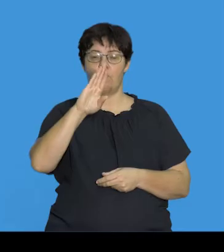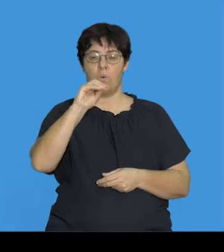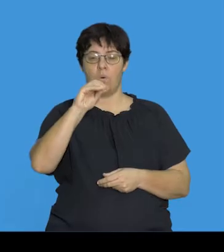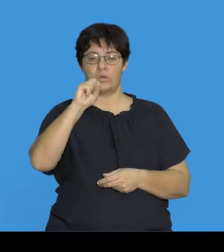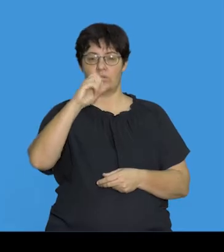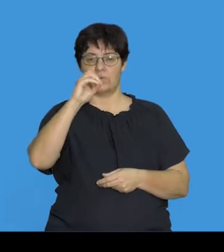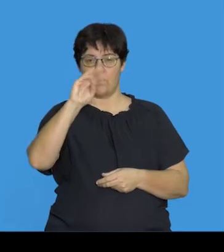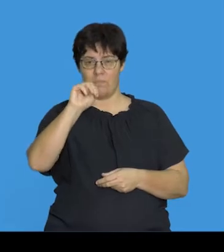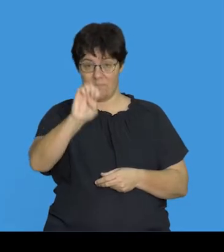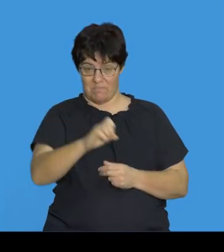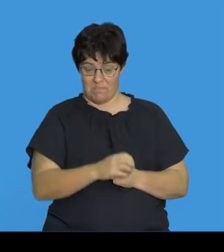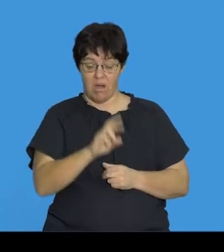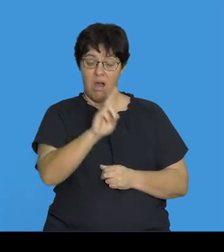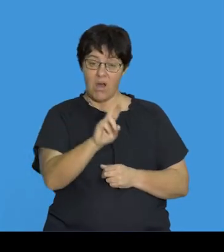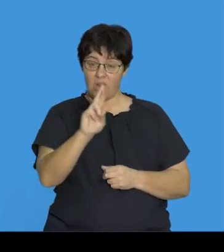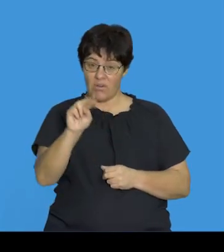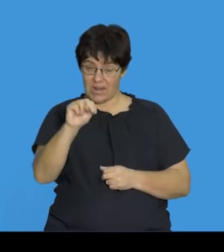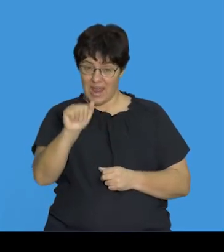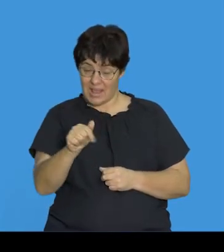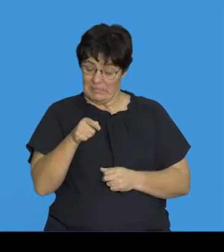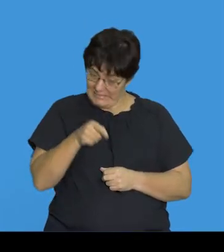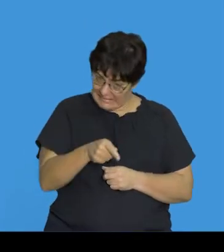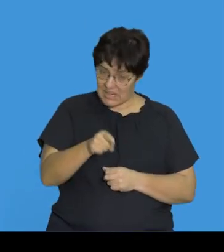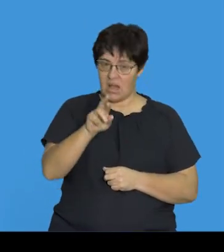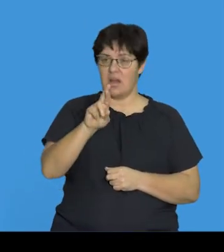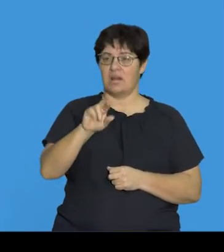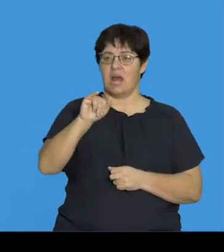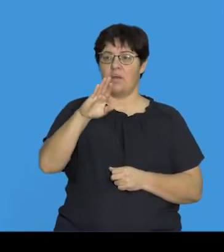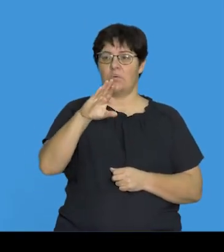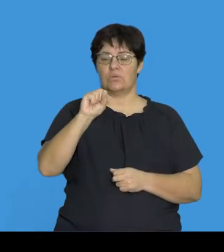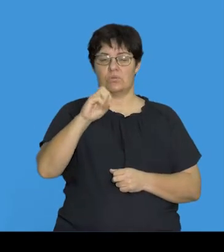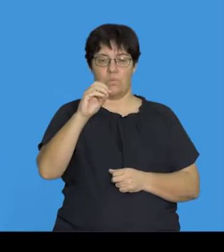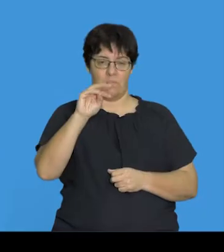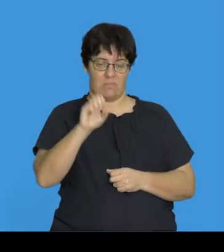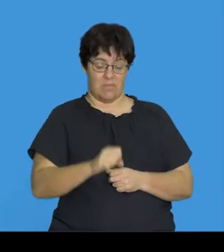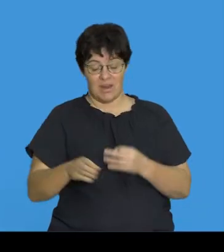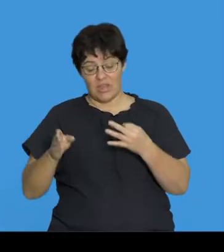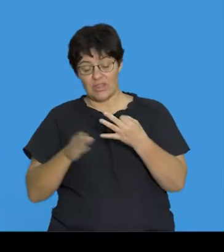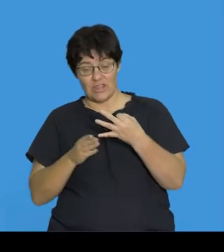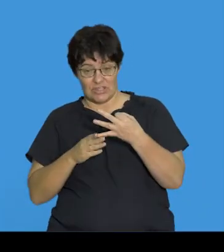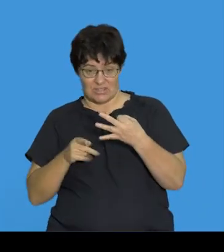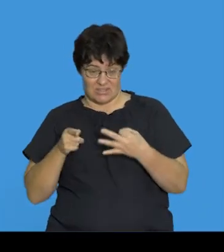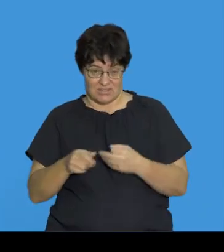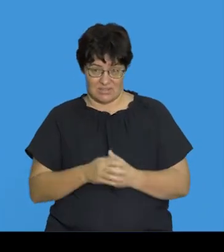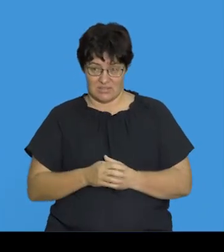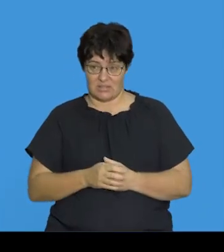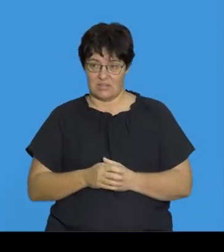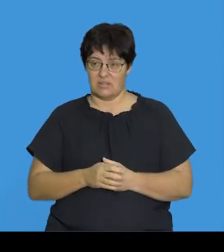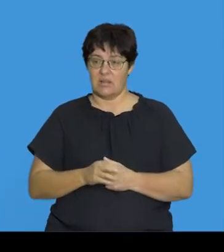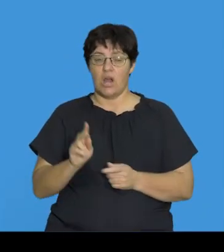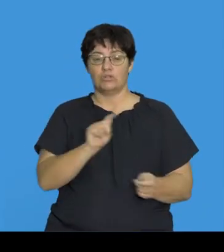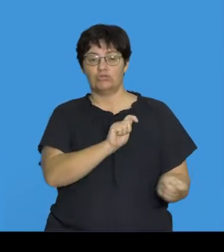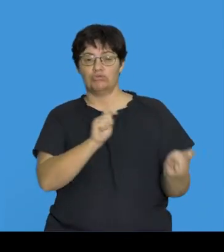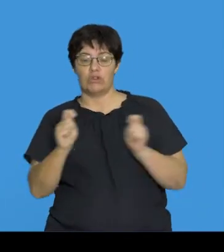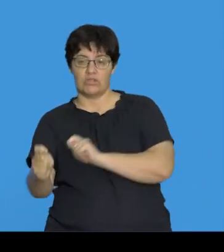ribosome. So rRNA is actually a ribosome. And the third type is